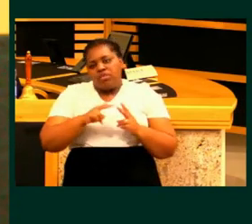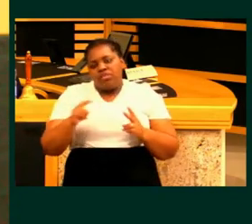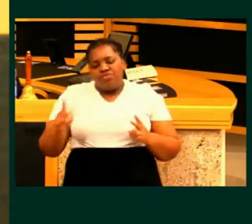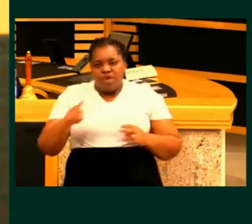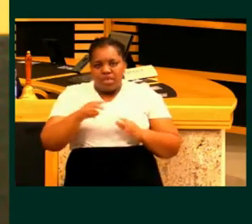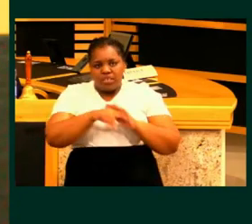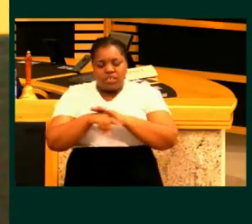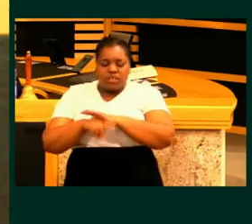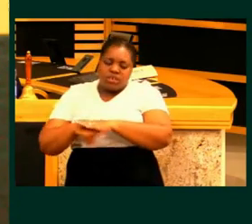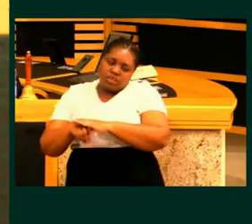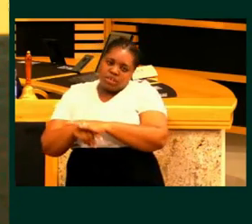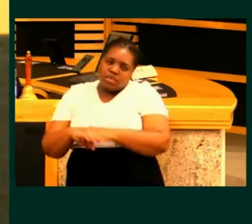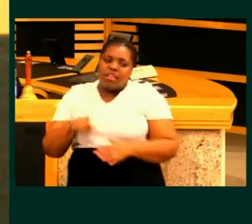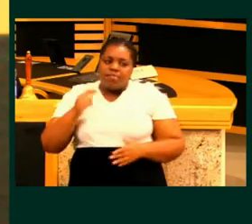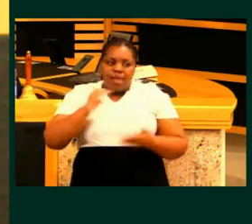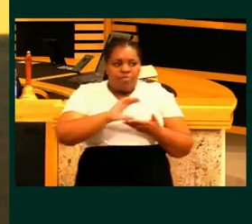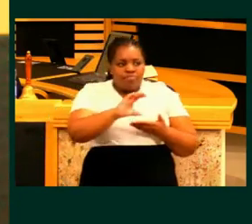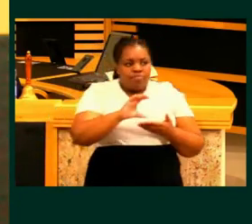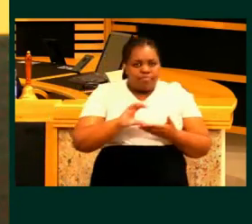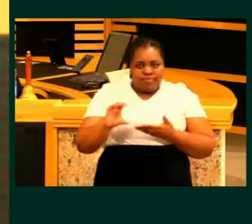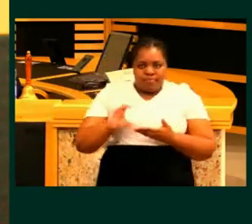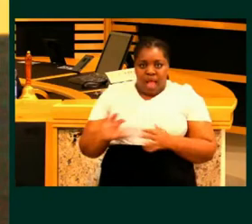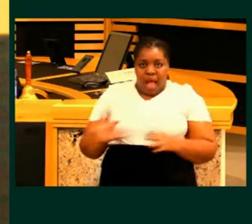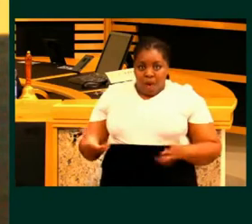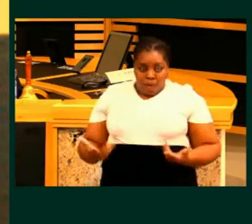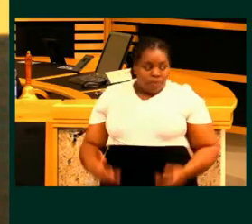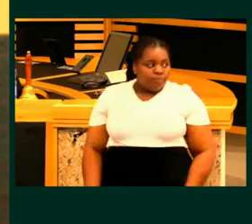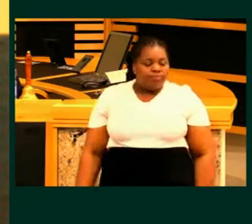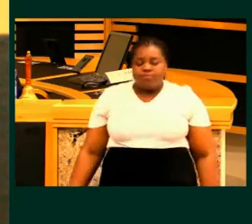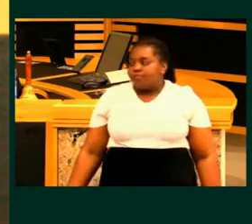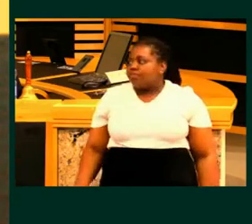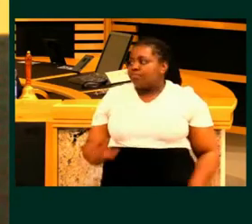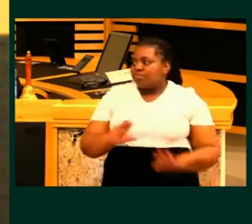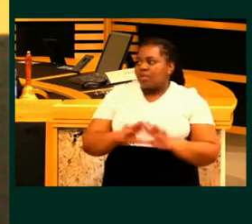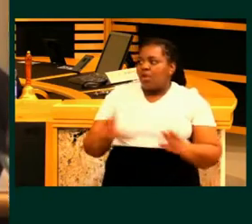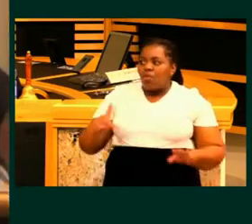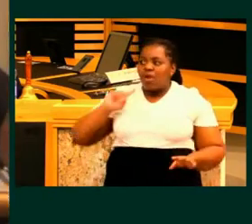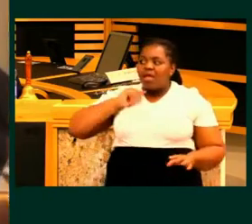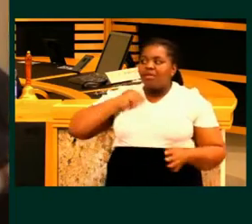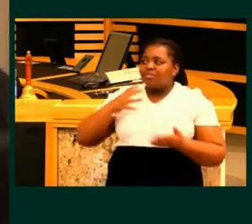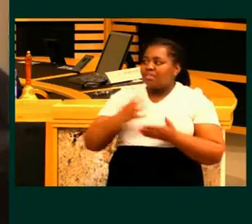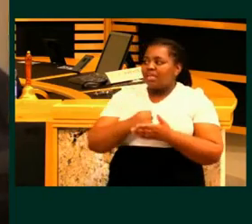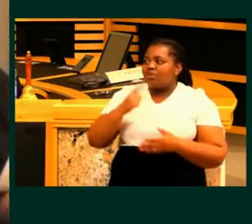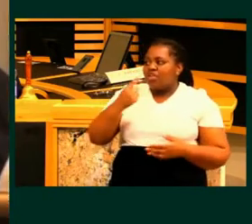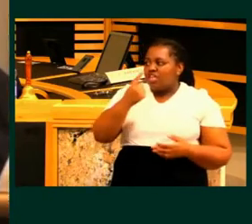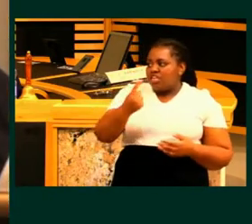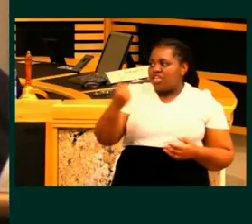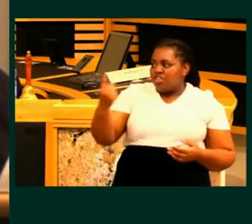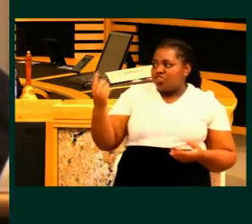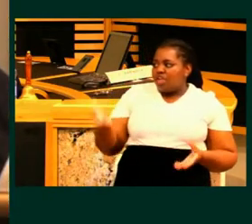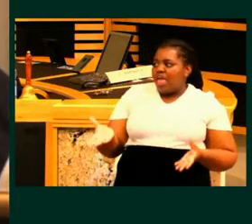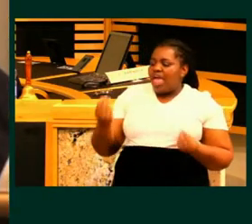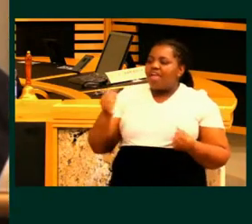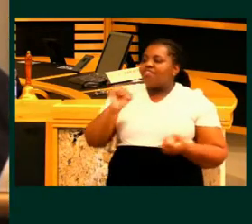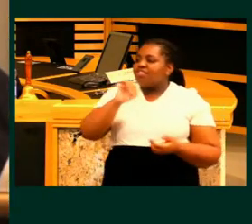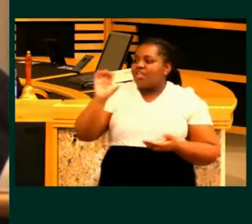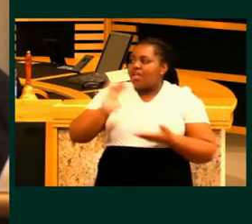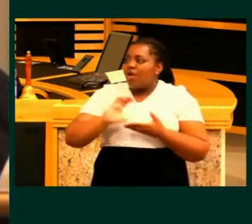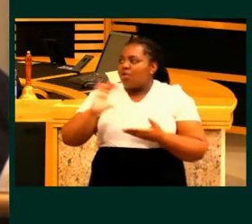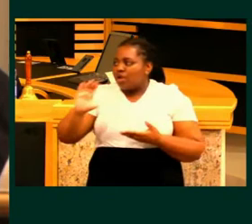of these funds is as follows and I would like to take your time because each district has got its allocation